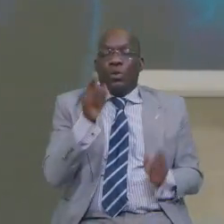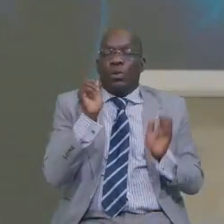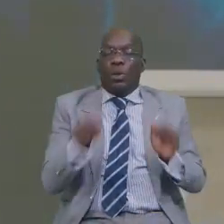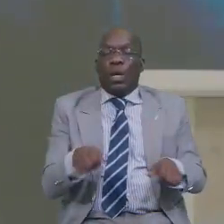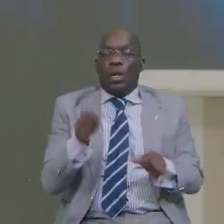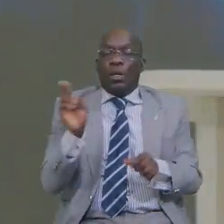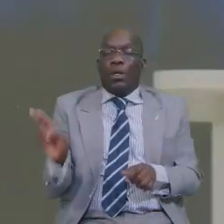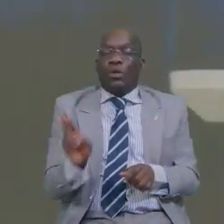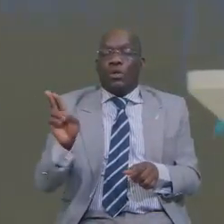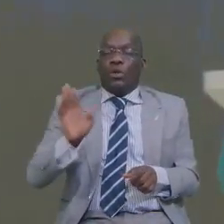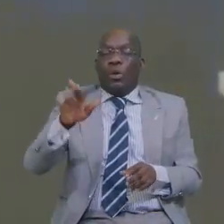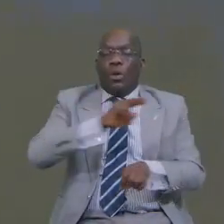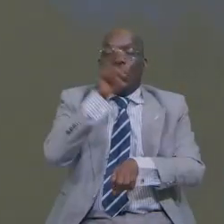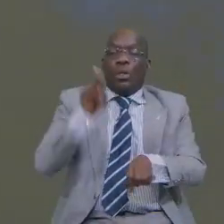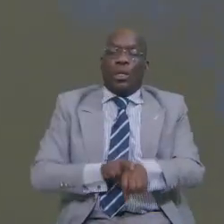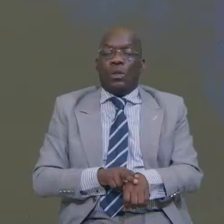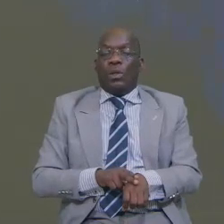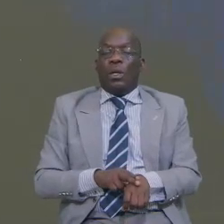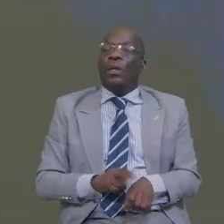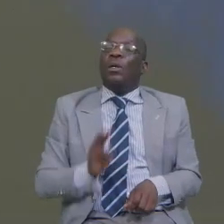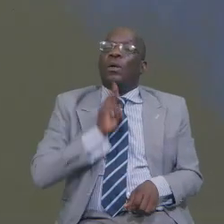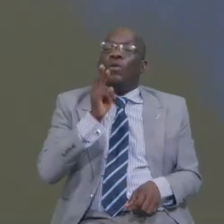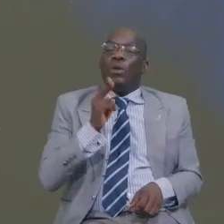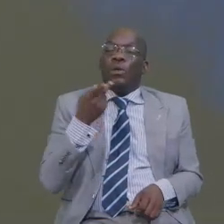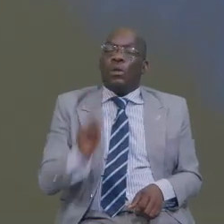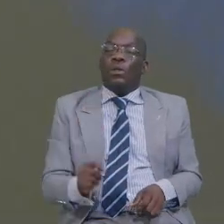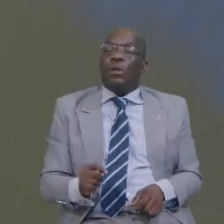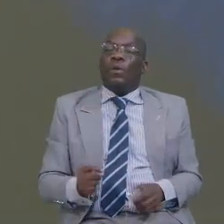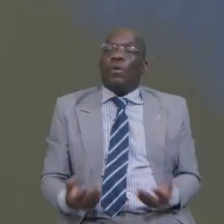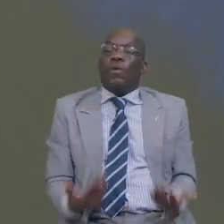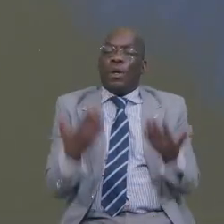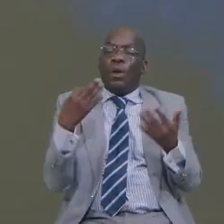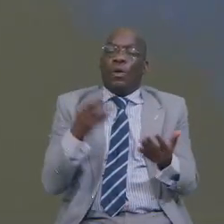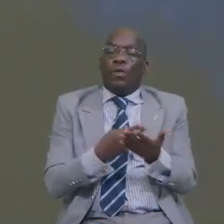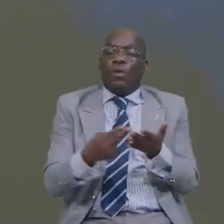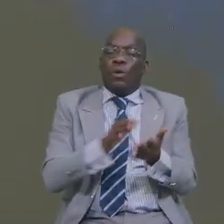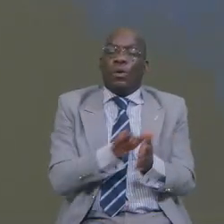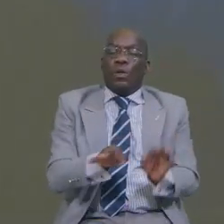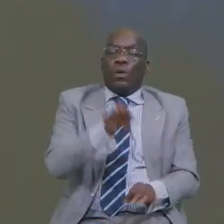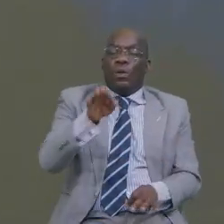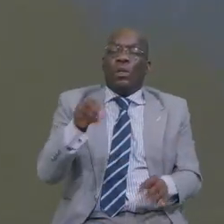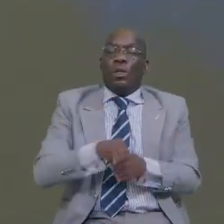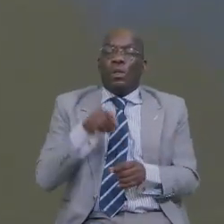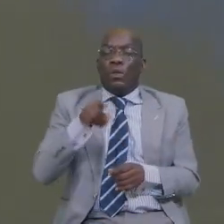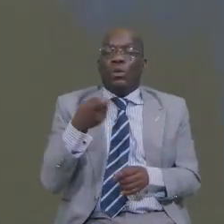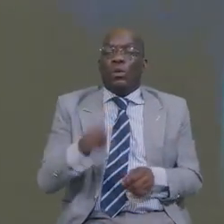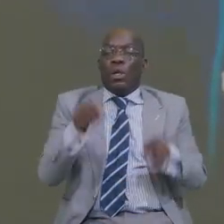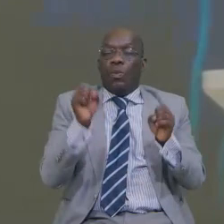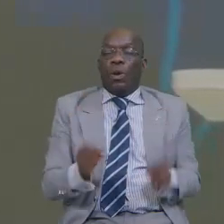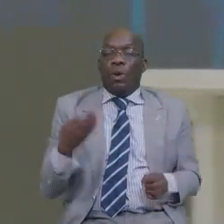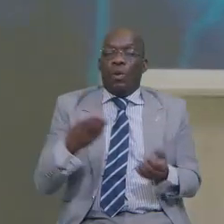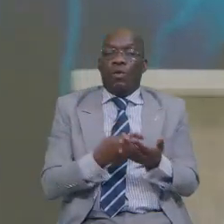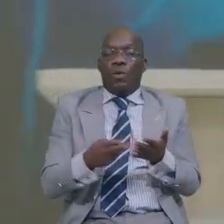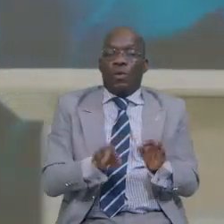natural voice and the fire of the Holy Ghost in you, and the power of the Holy Ghost in you will